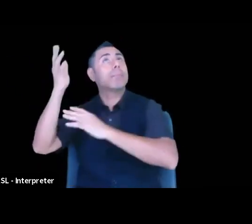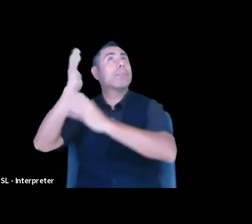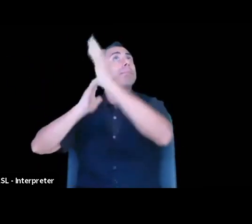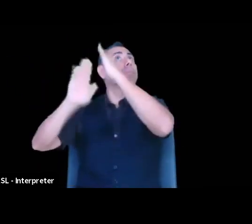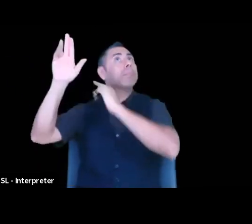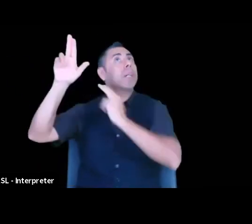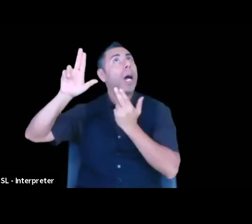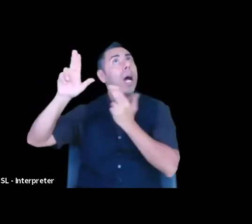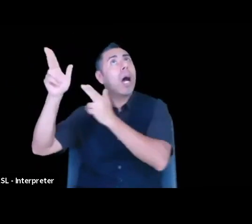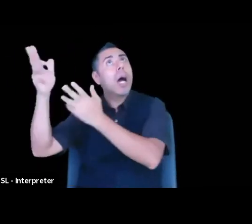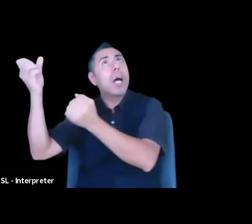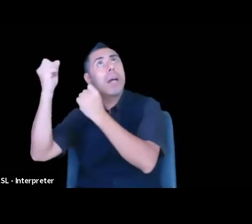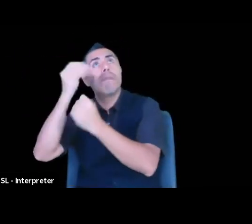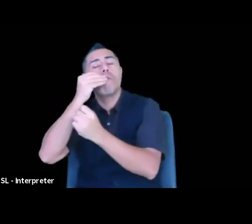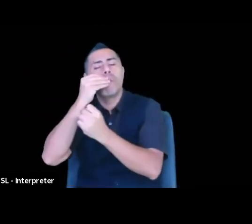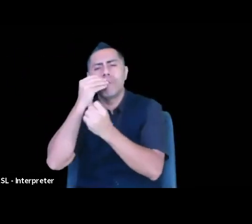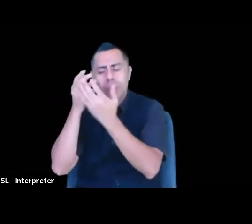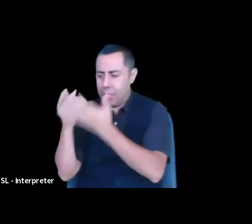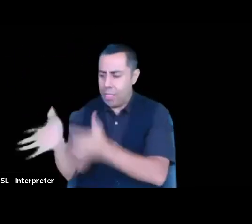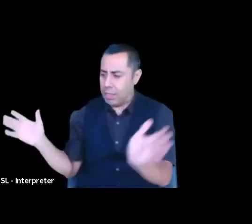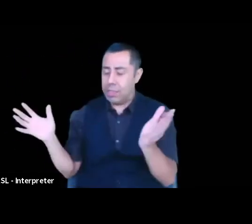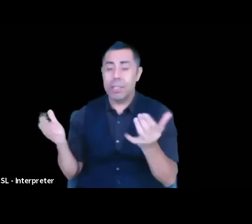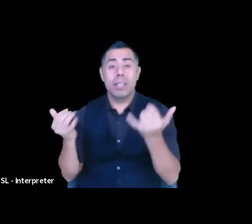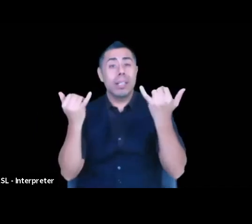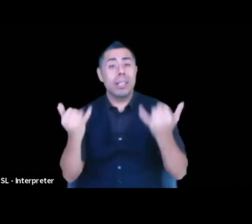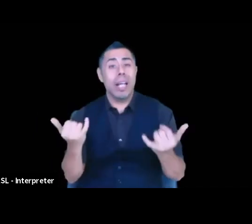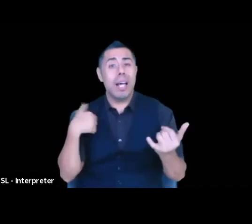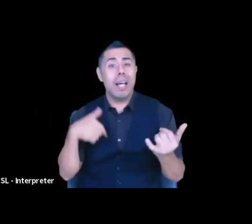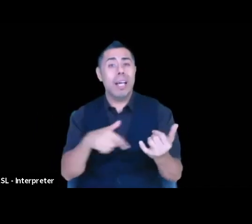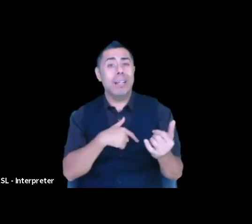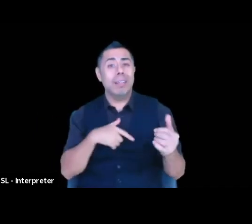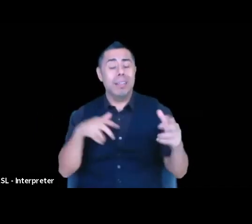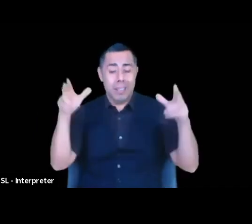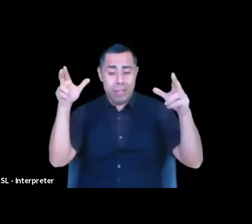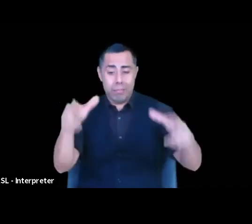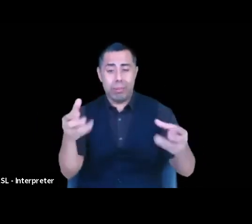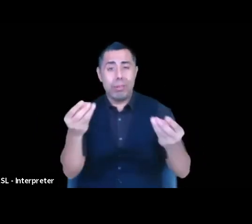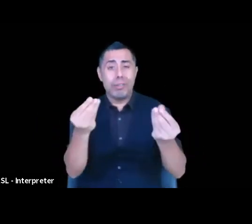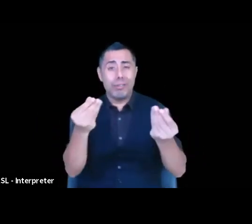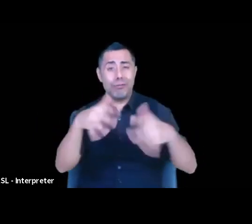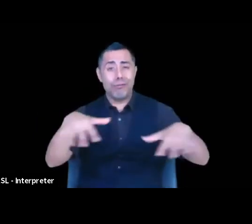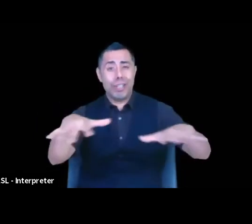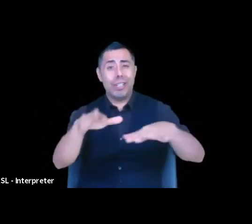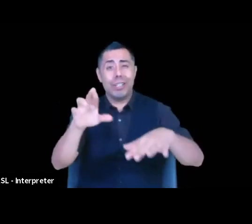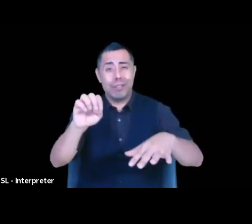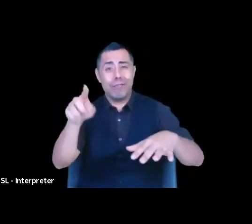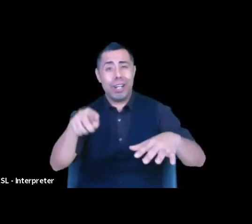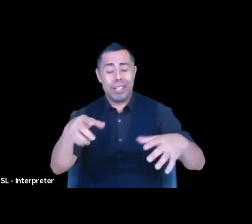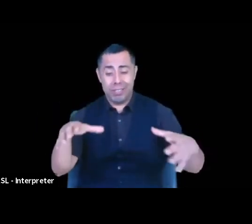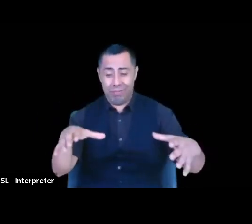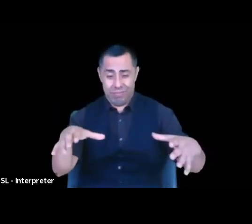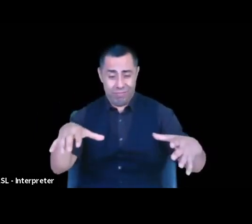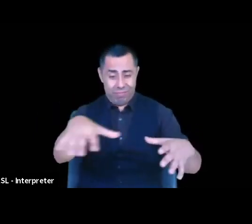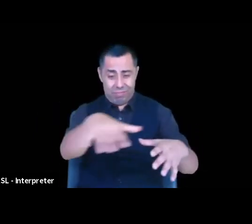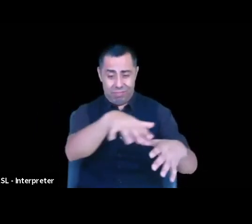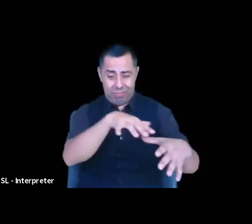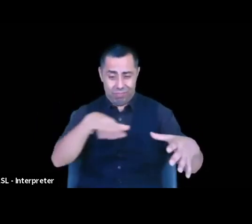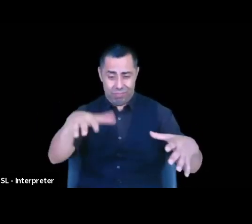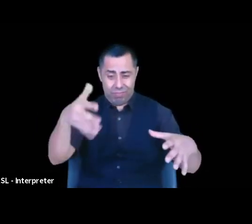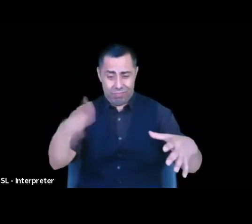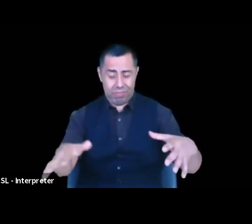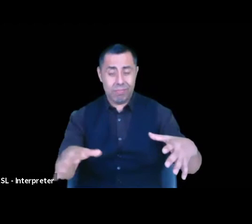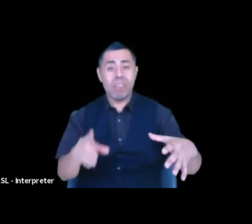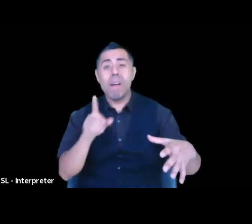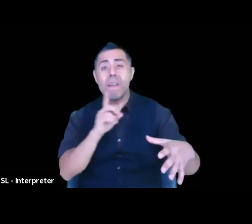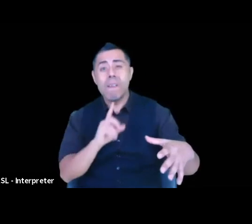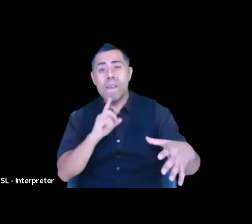And then like we live in isolation and a lot of people are lonely or bored. And of course they're gonna turn to drugs